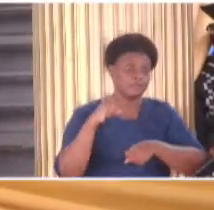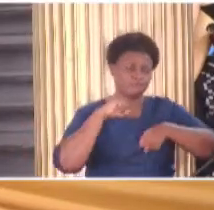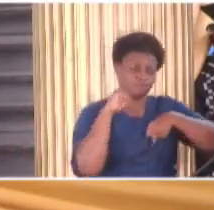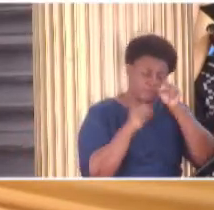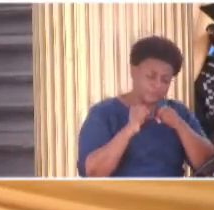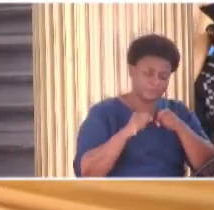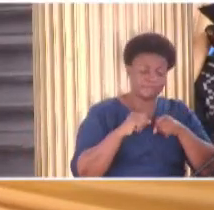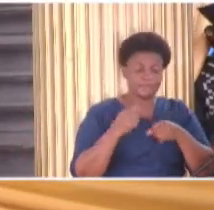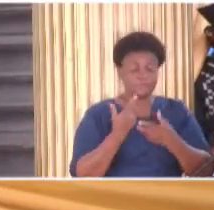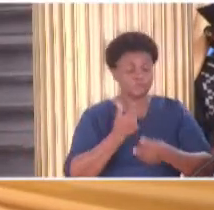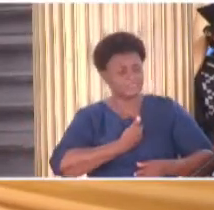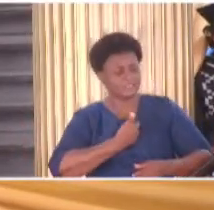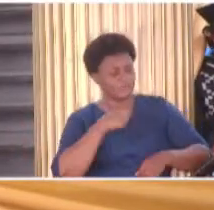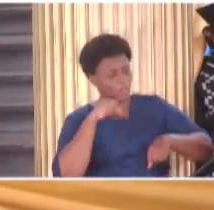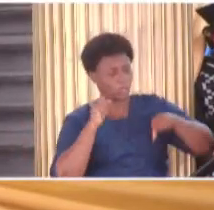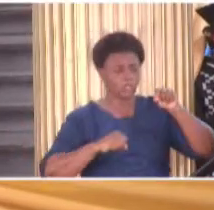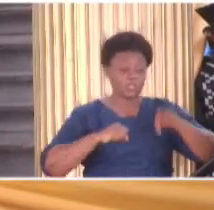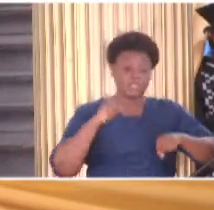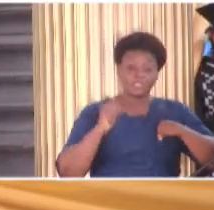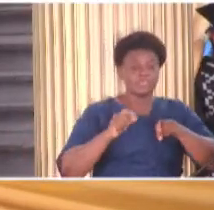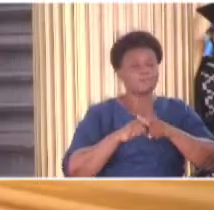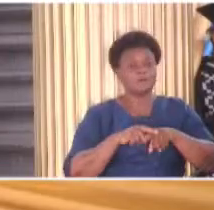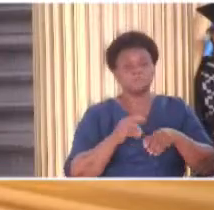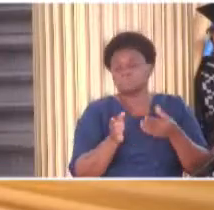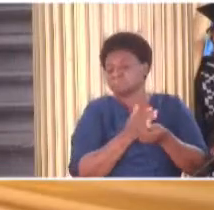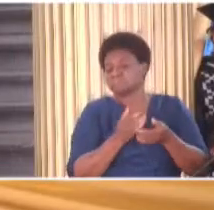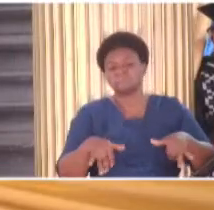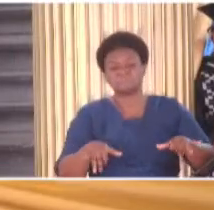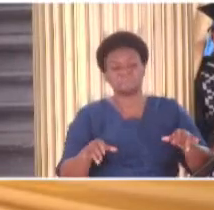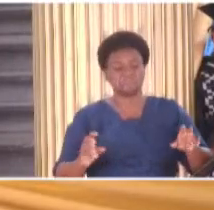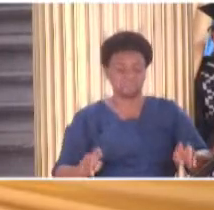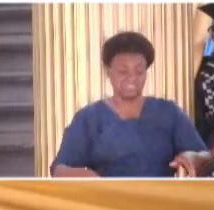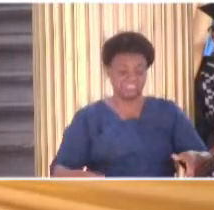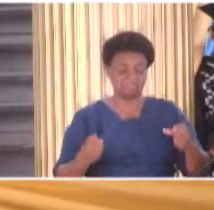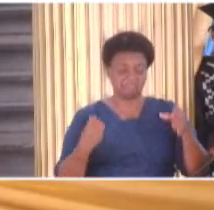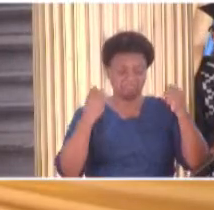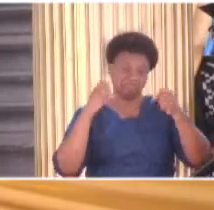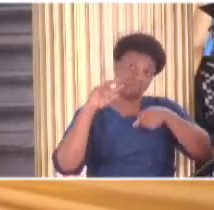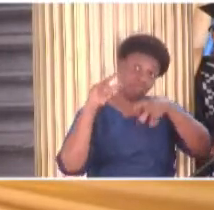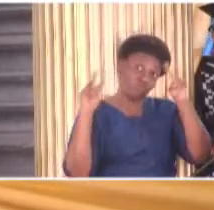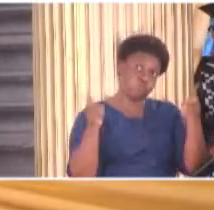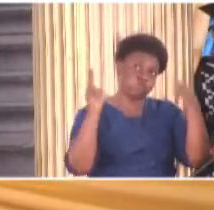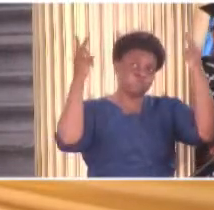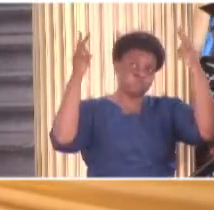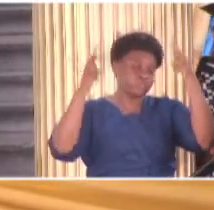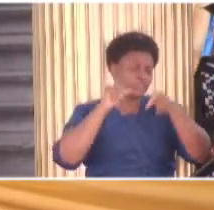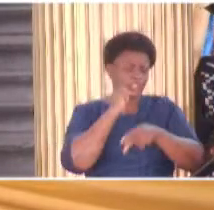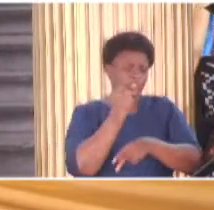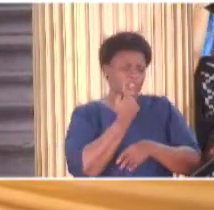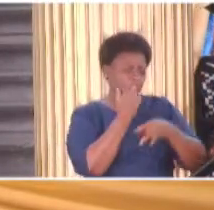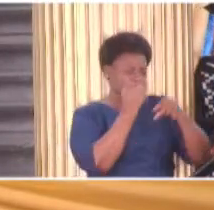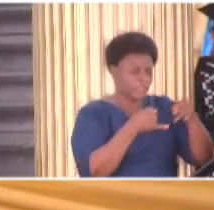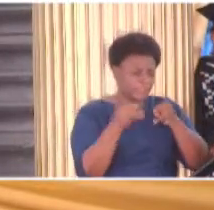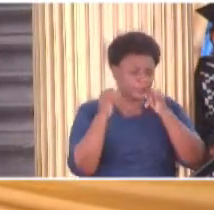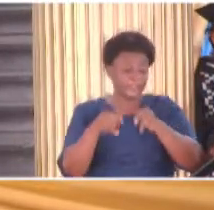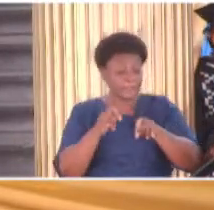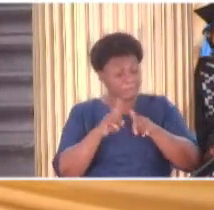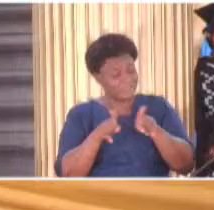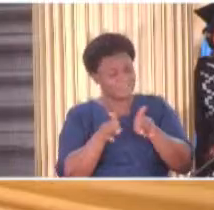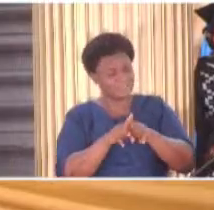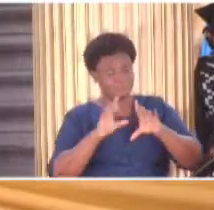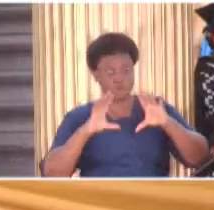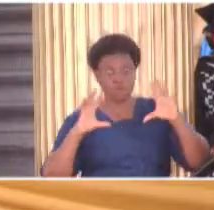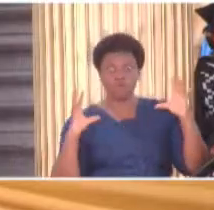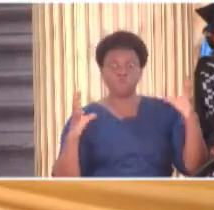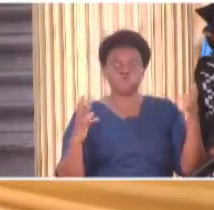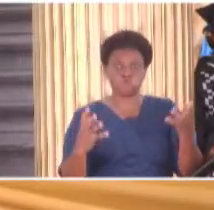of self-doubt. Yet, here we stand victorious, not just as individuals, but as a class that